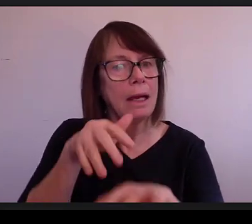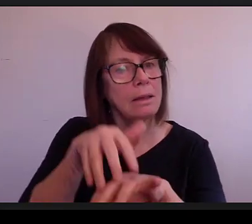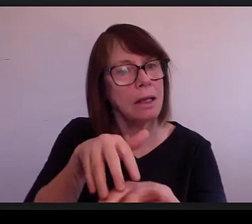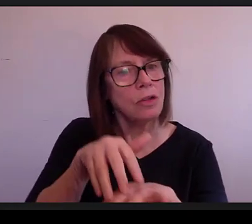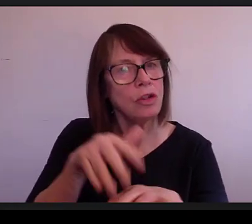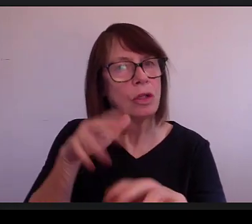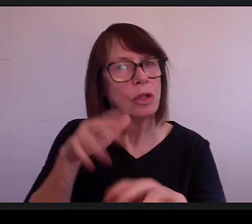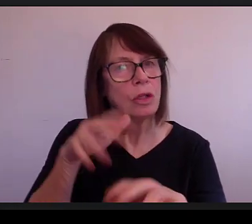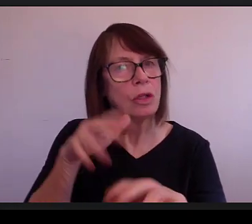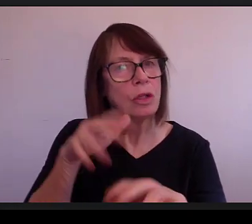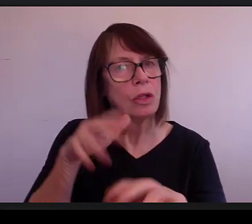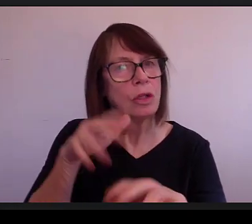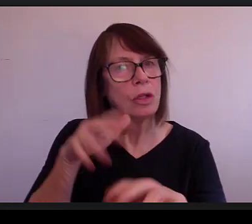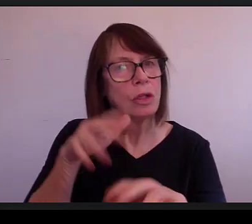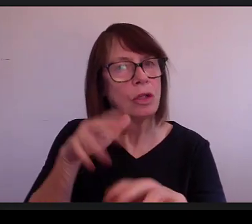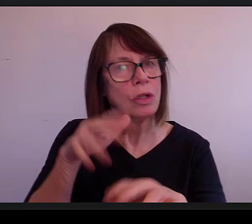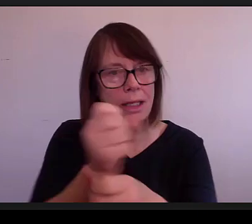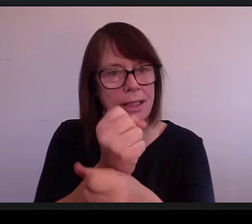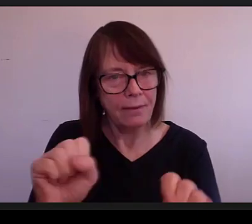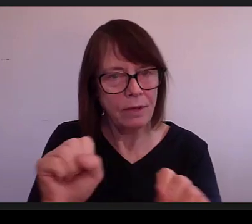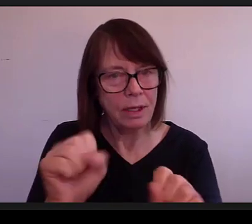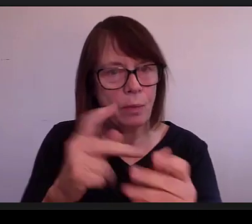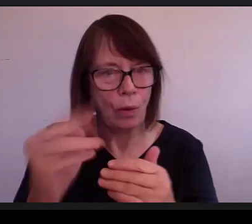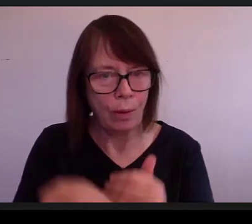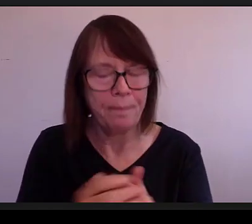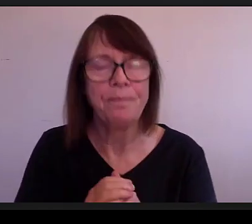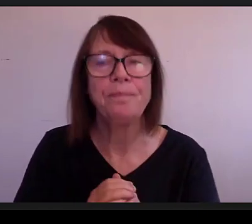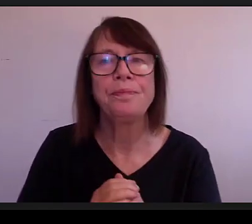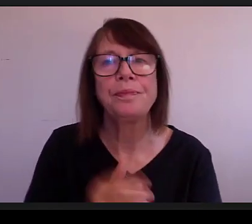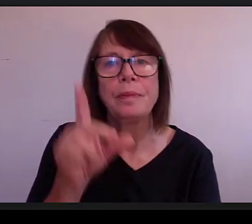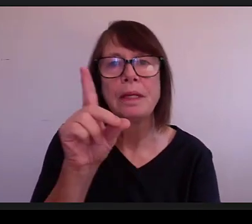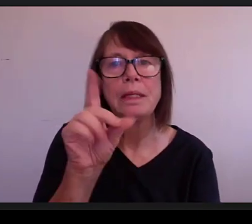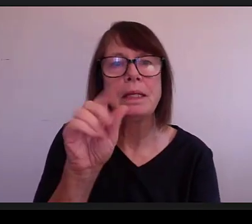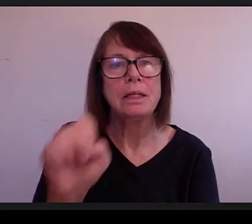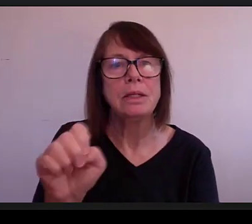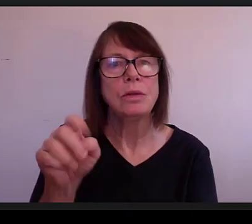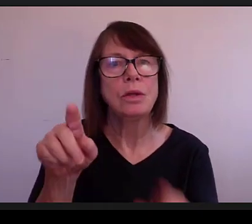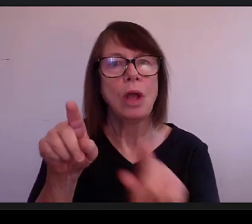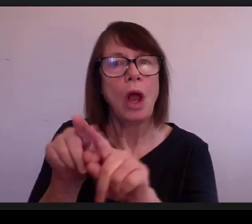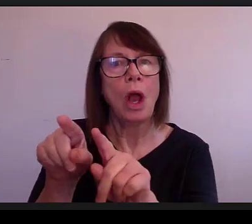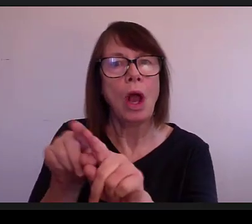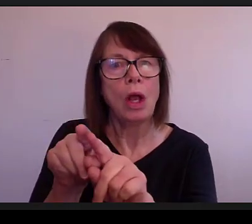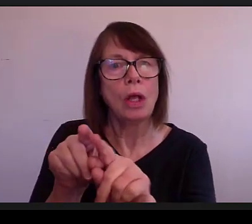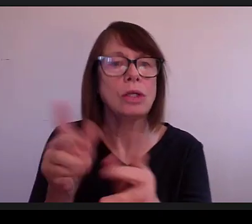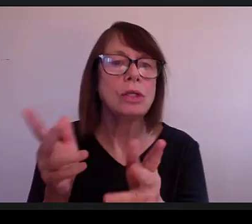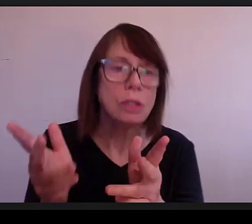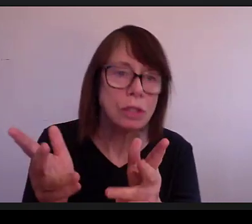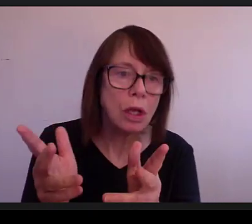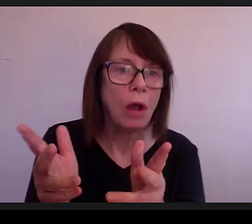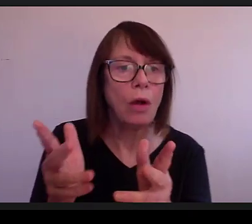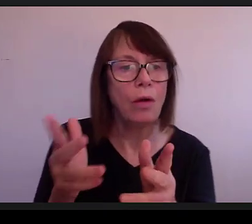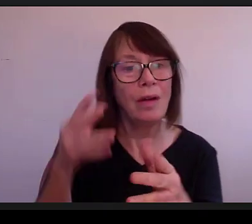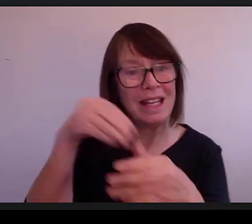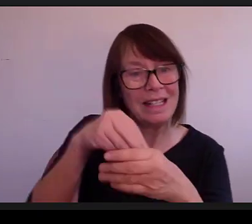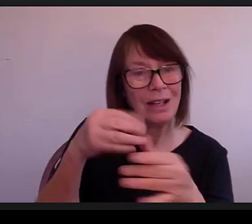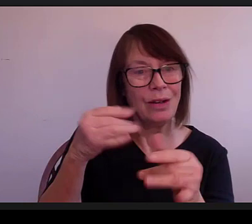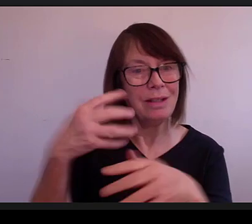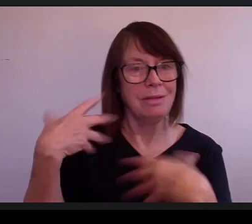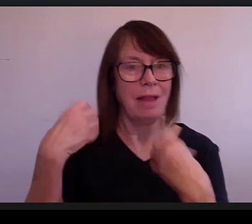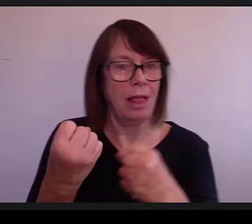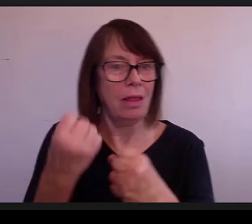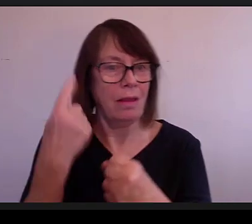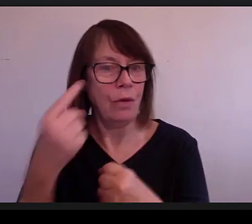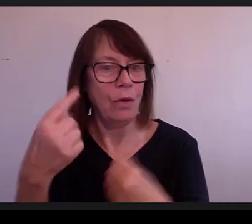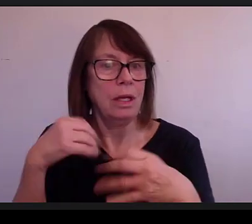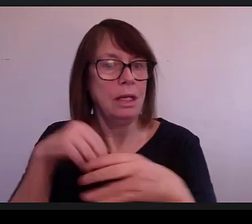Training Program. Previously, Denise was also the Director of Aboriginal Health for the Interior Health Authority in